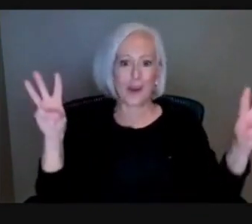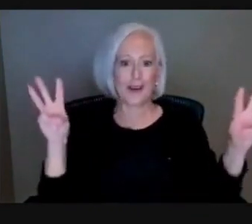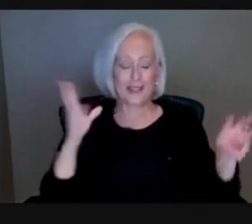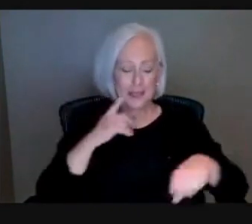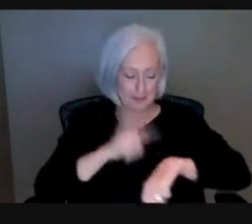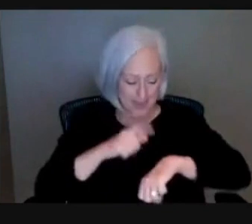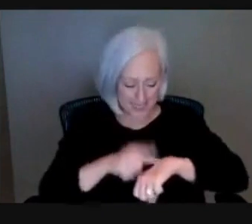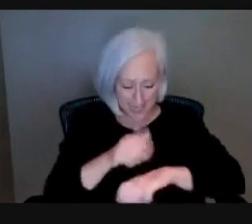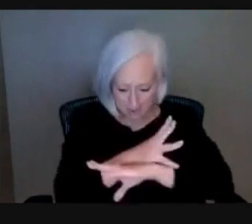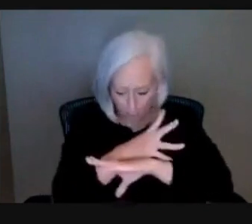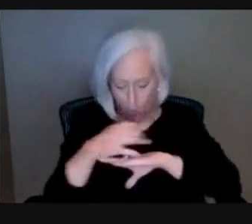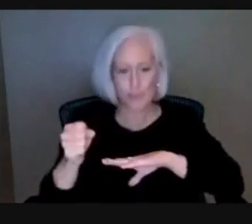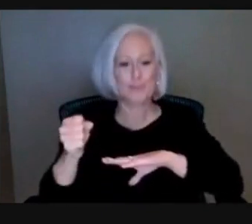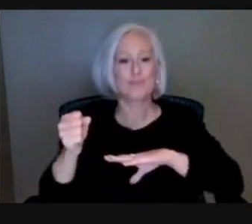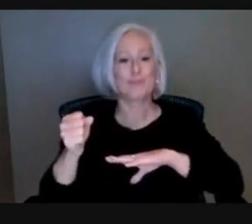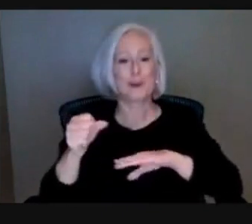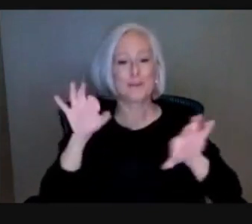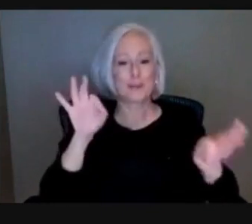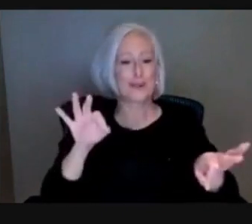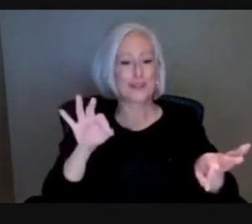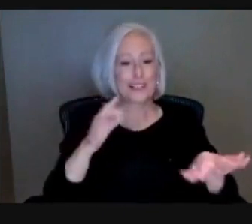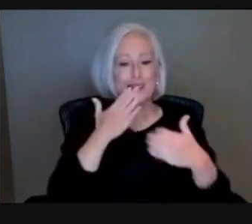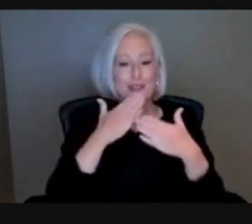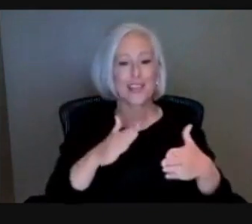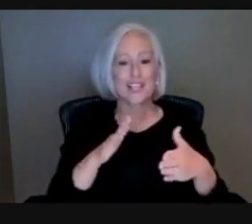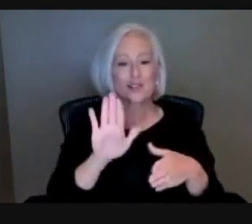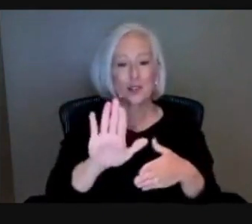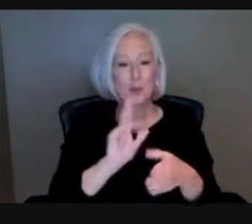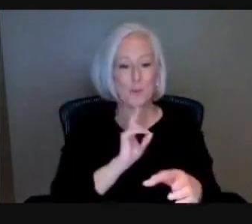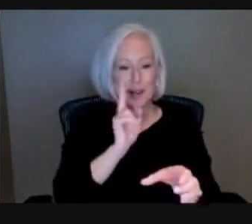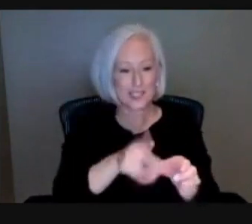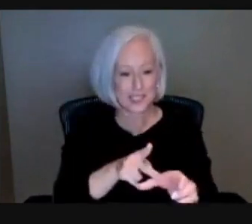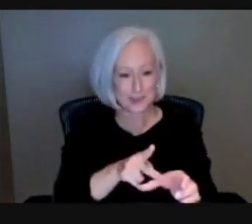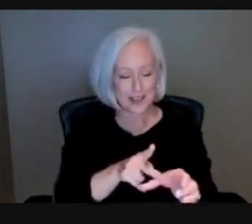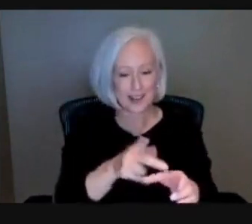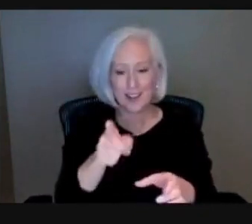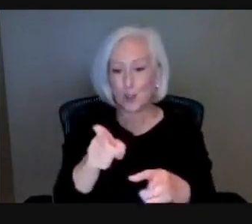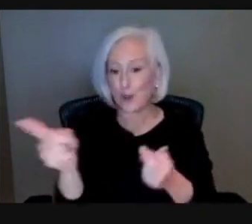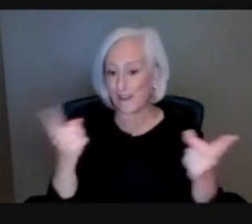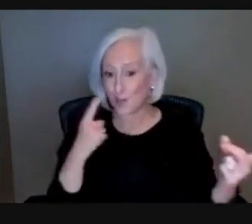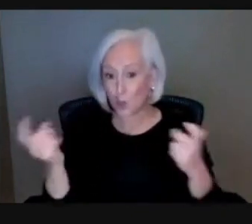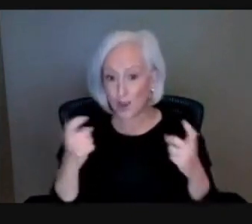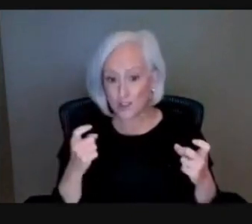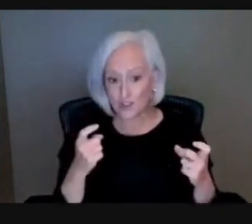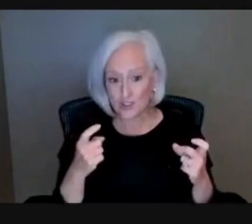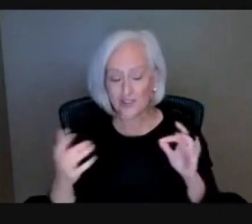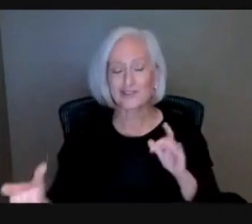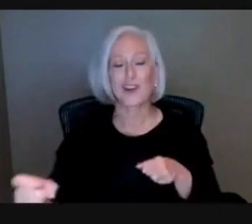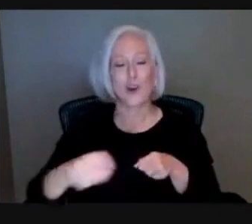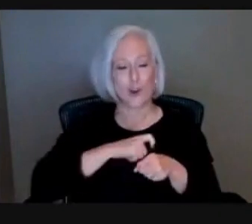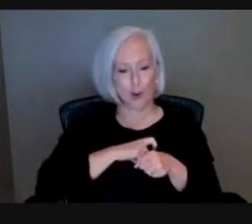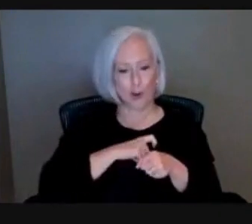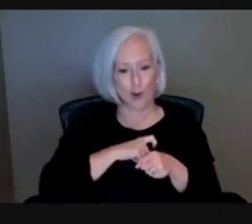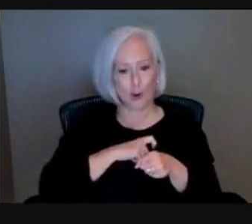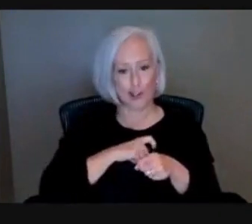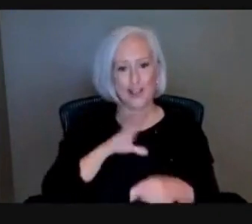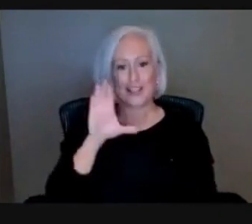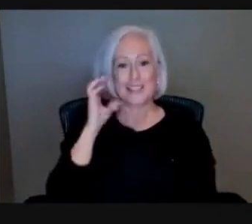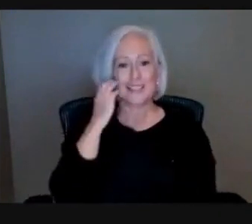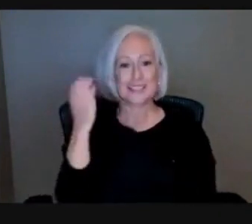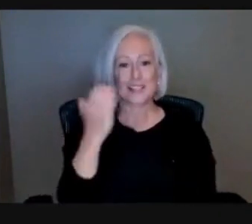timing was perfect. Thank you for your participation. If you have any questions, feel free to give me a call. My cell phone number